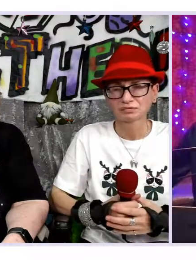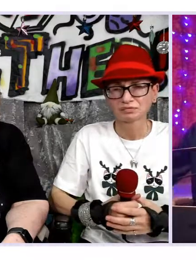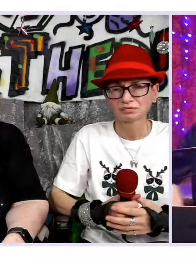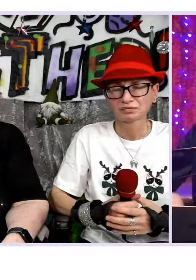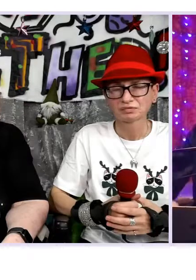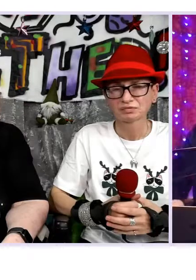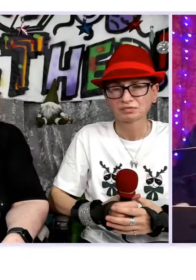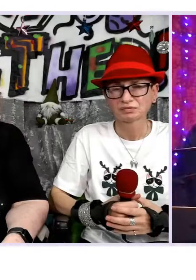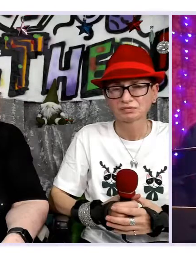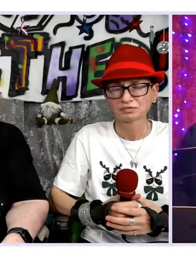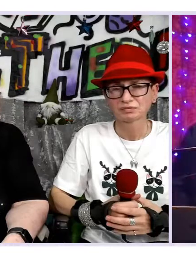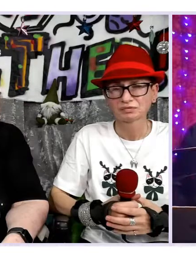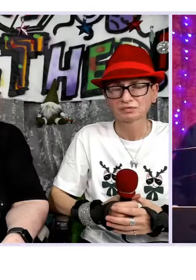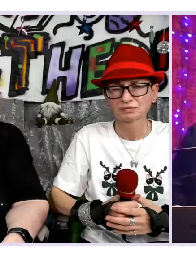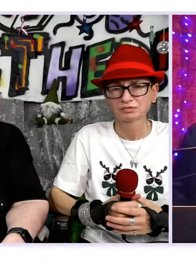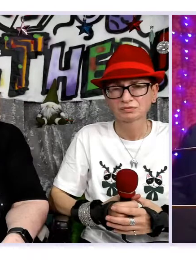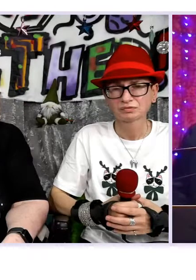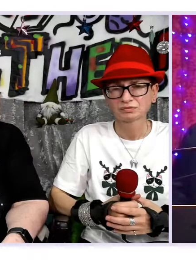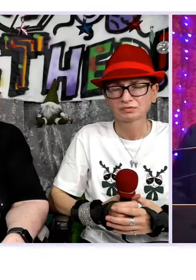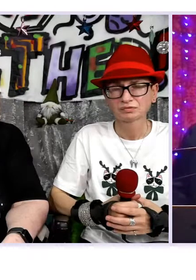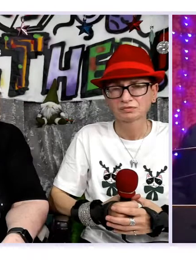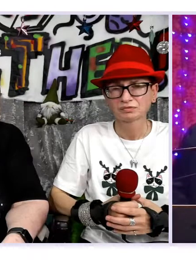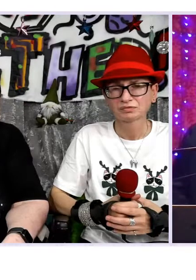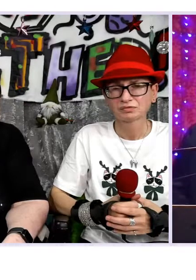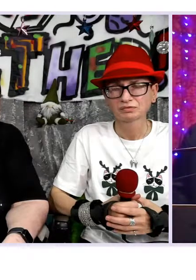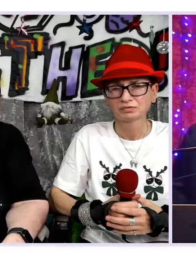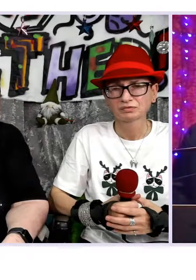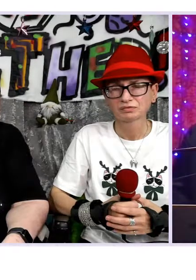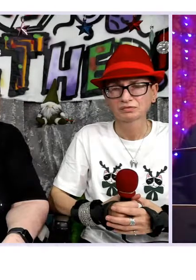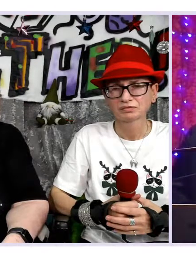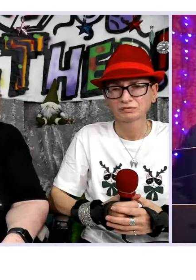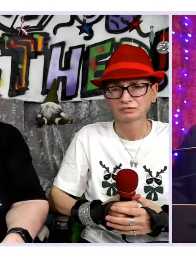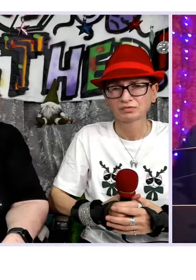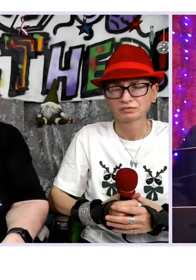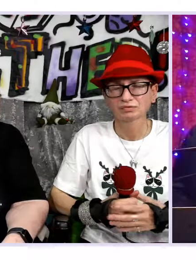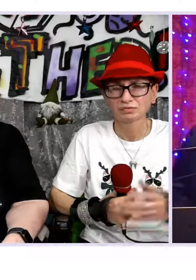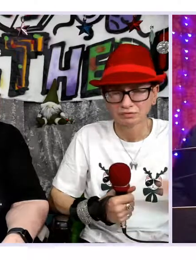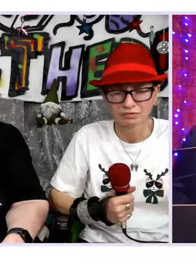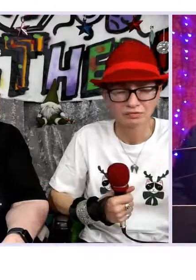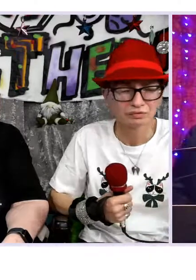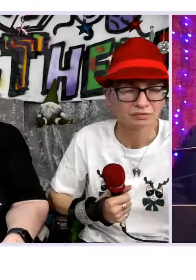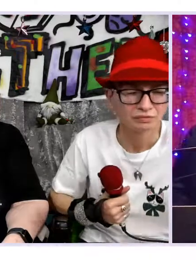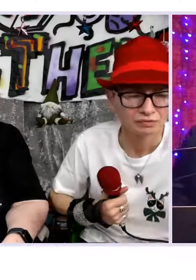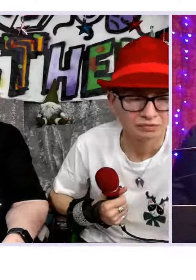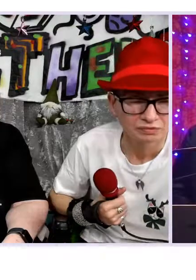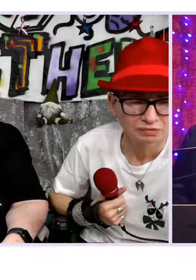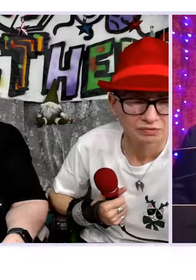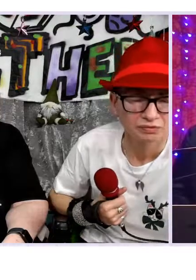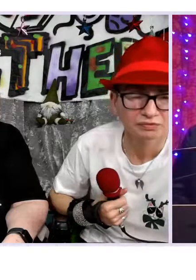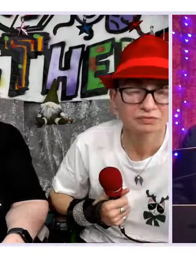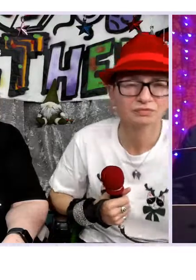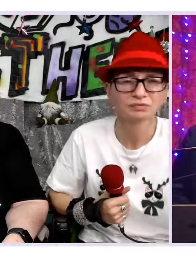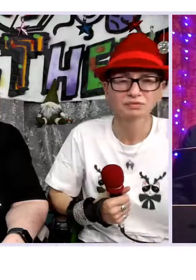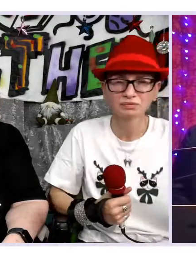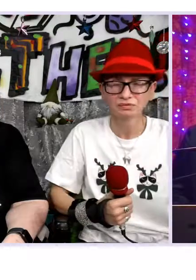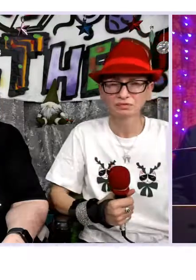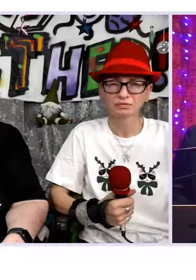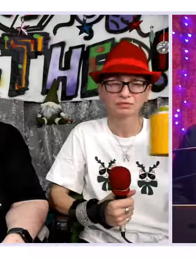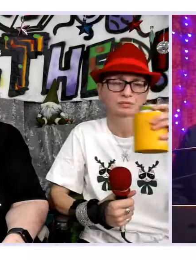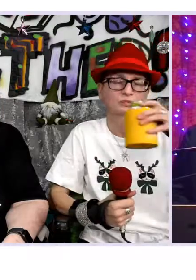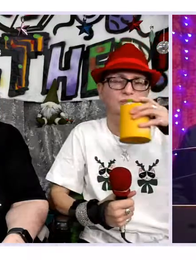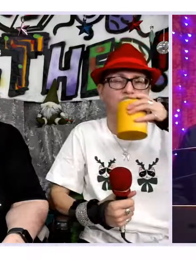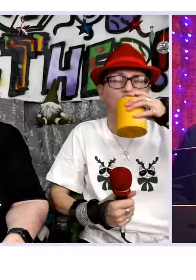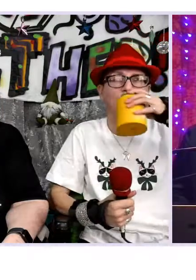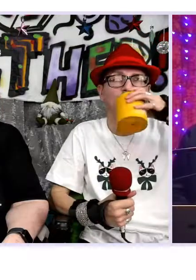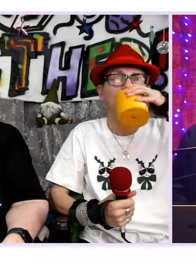postponed for a year, and there's a kind of big financial implication to that for athletes, but then also kind